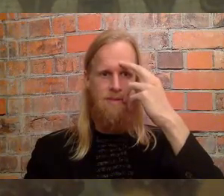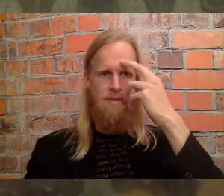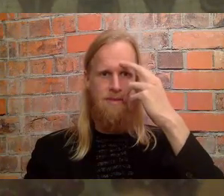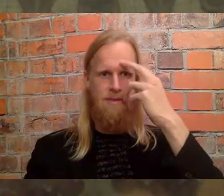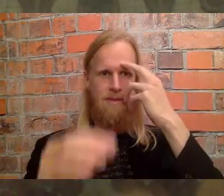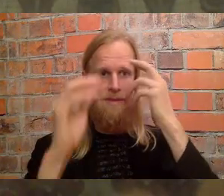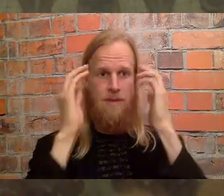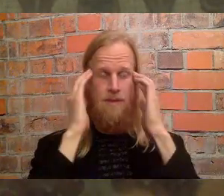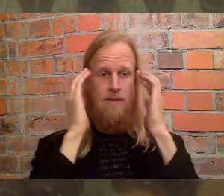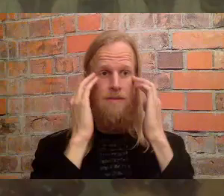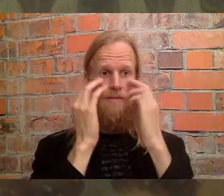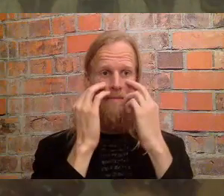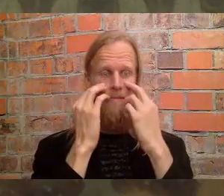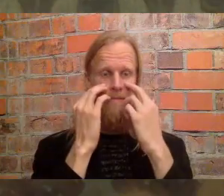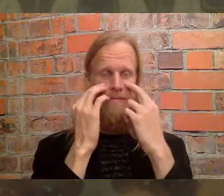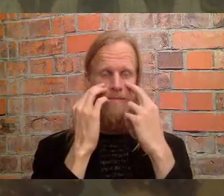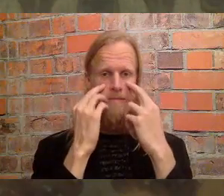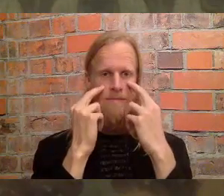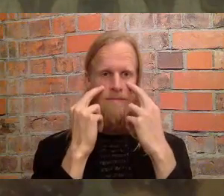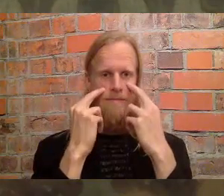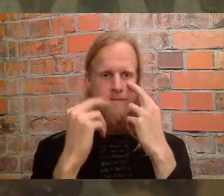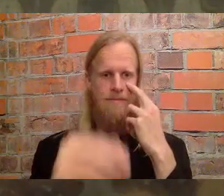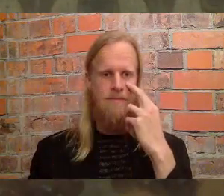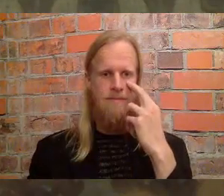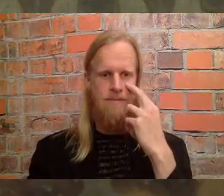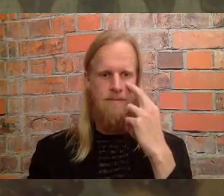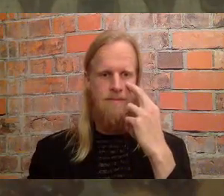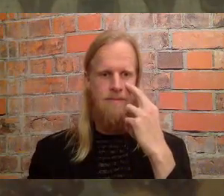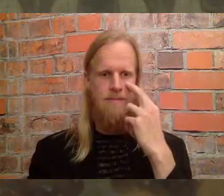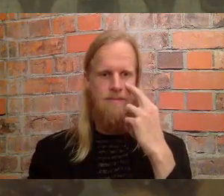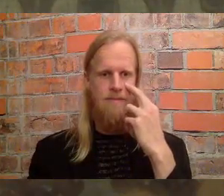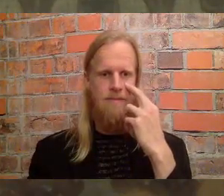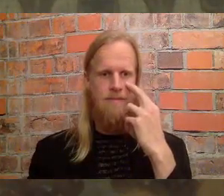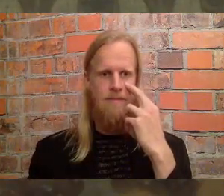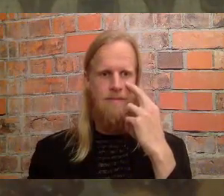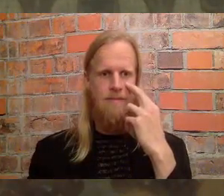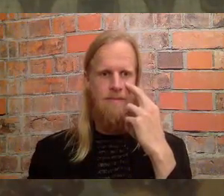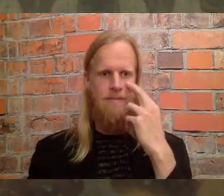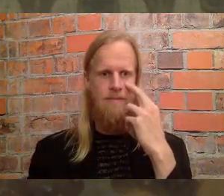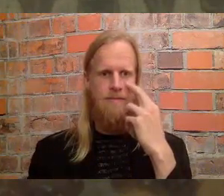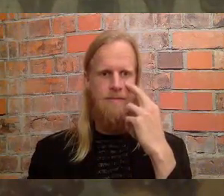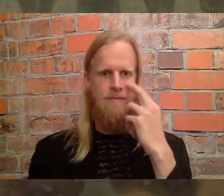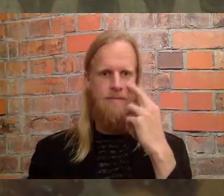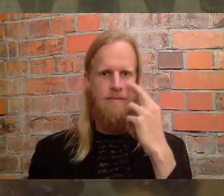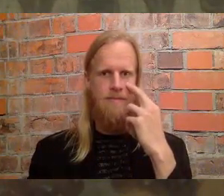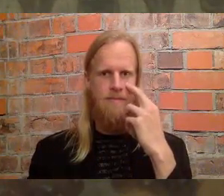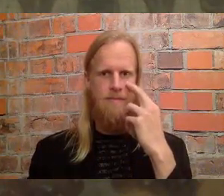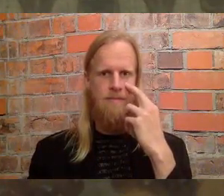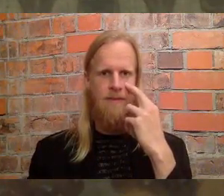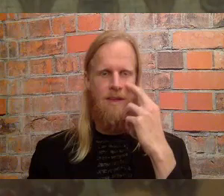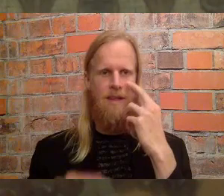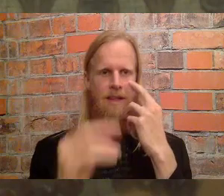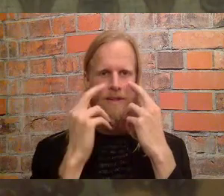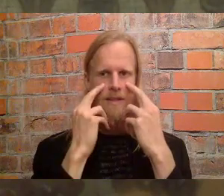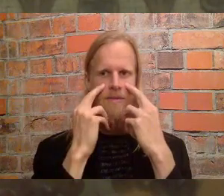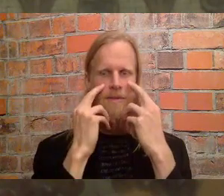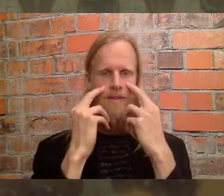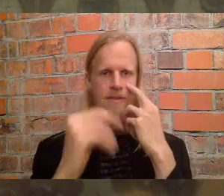Tapping the cheeks, allowing it to come to me intuitively.